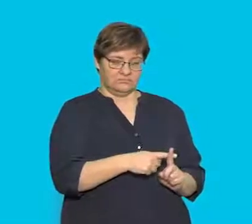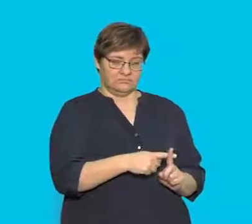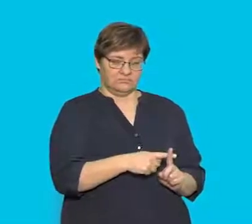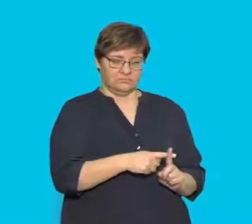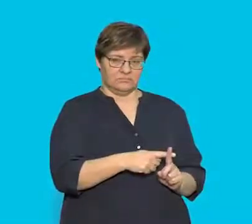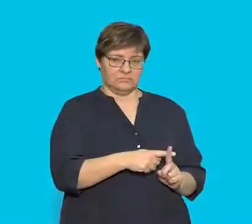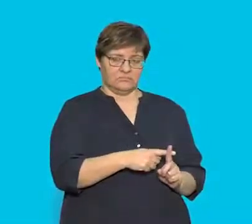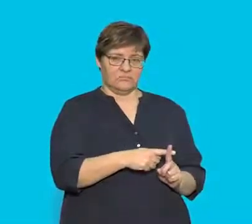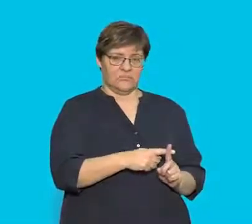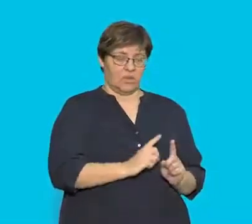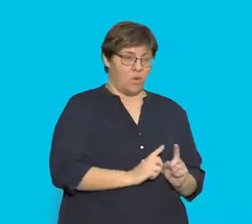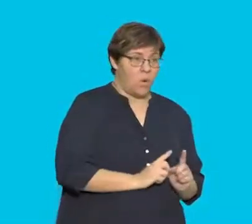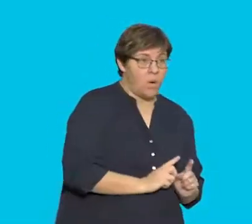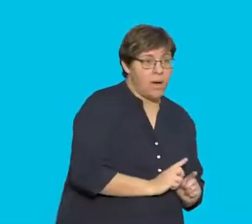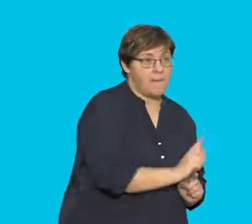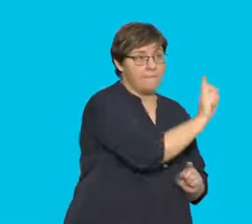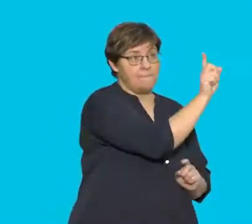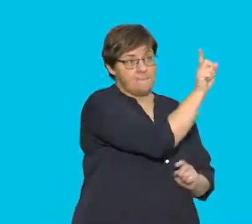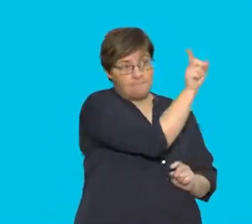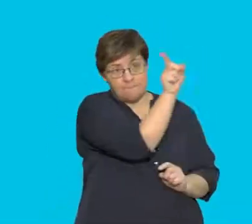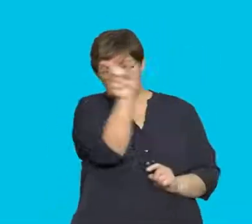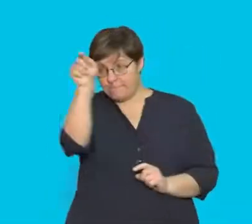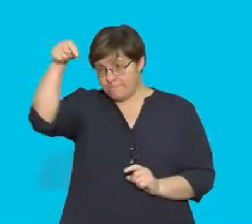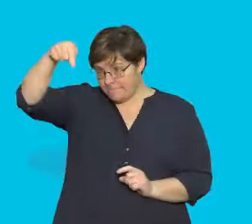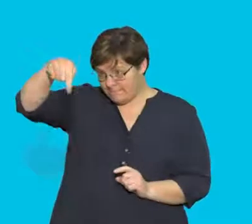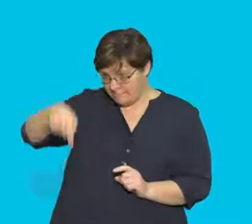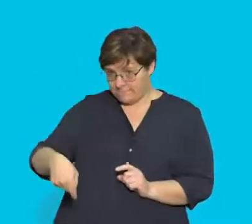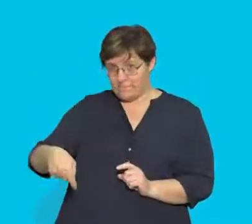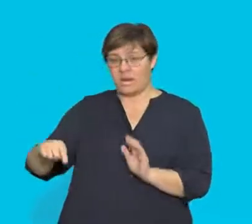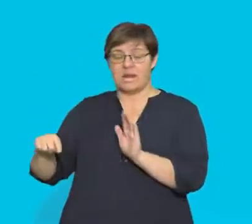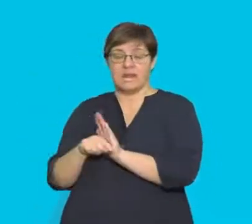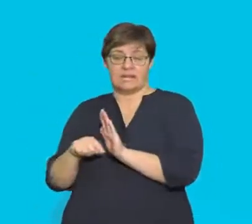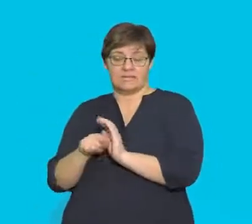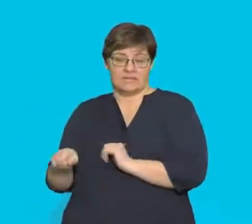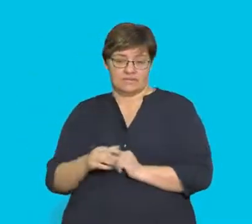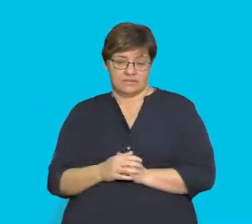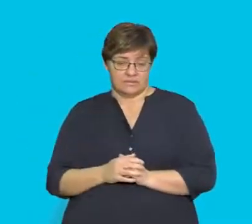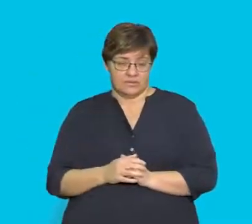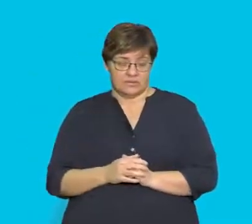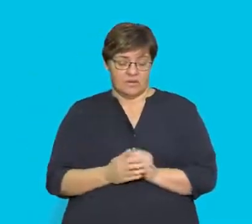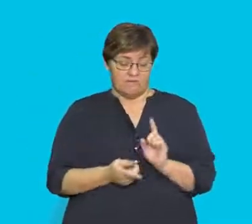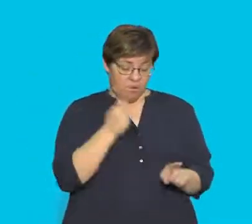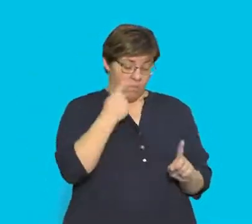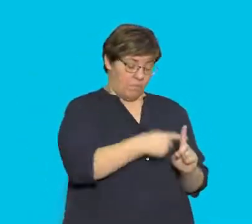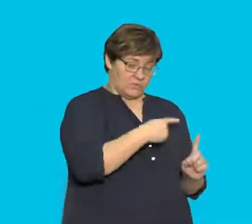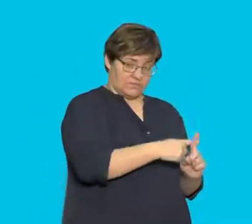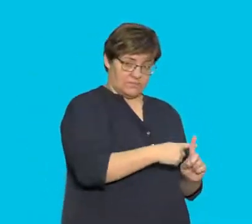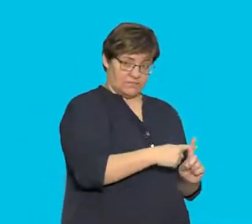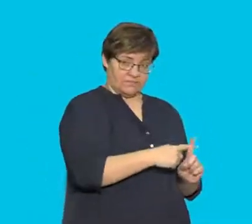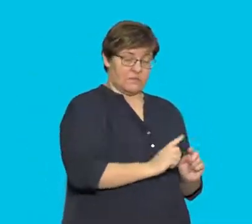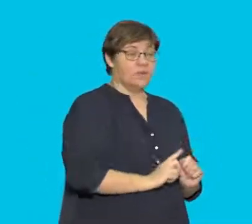where at this point it's positive, and we recognize that the current is going from the